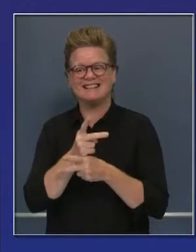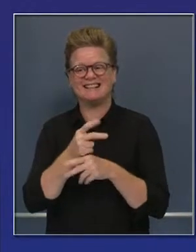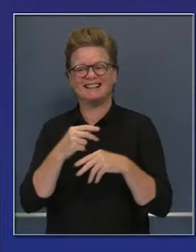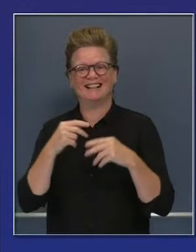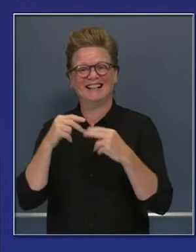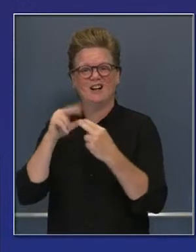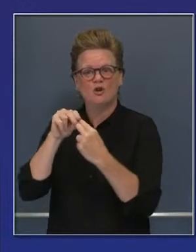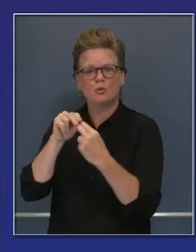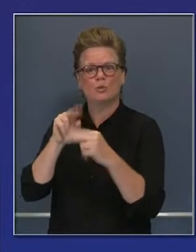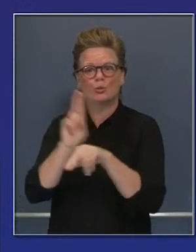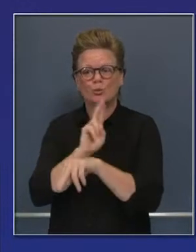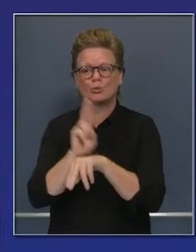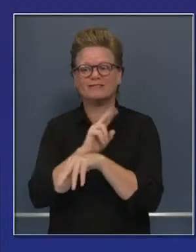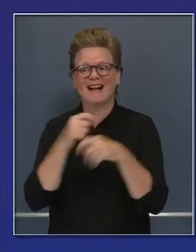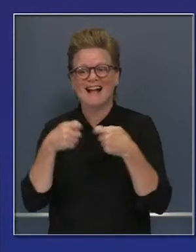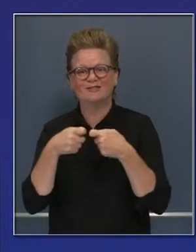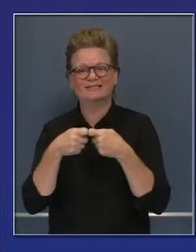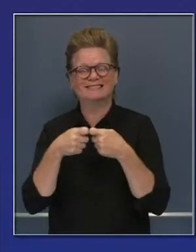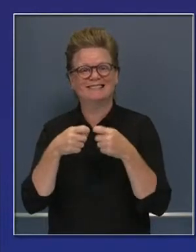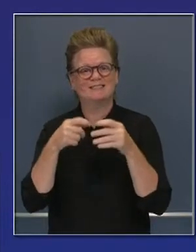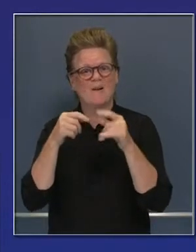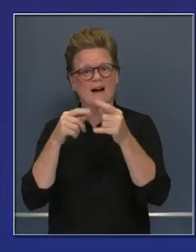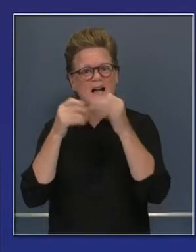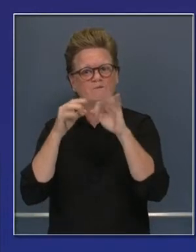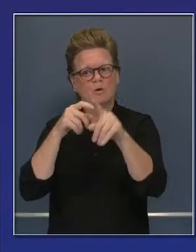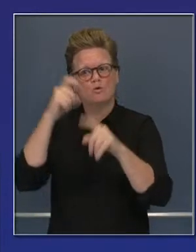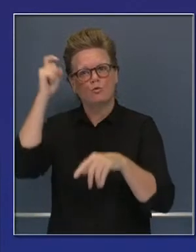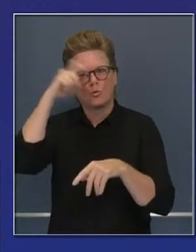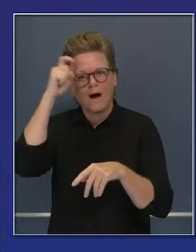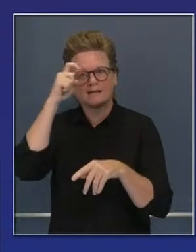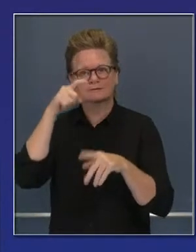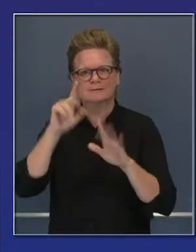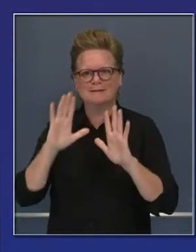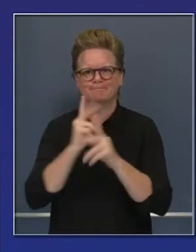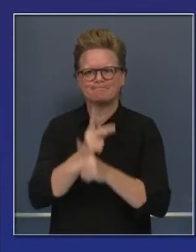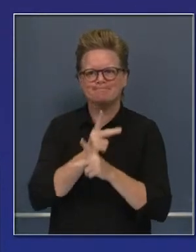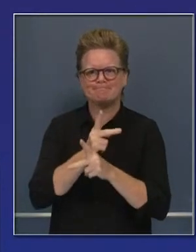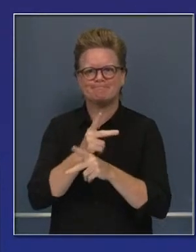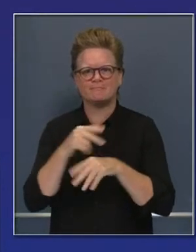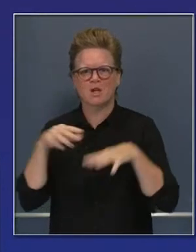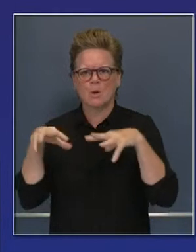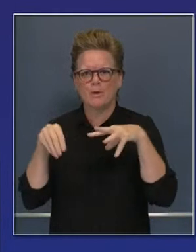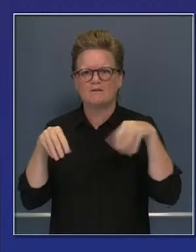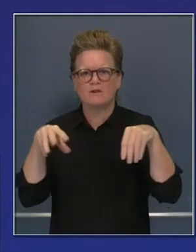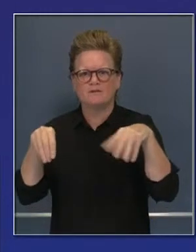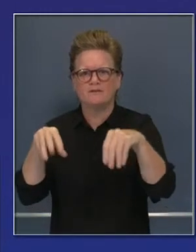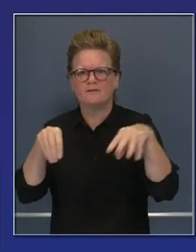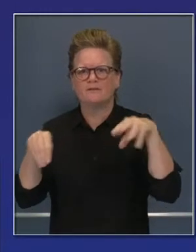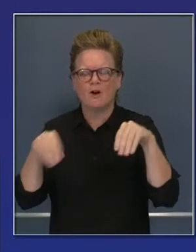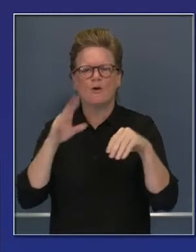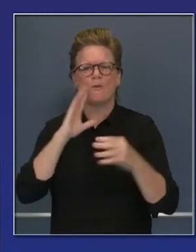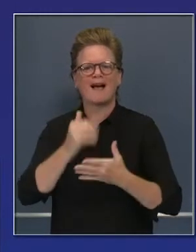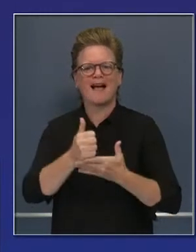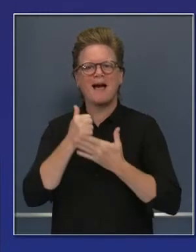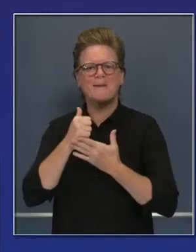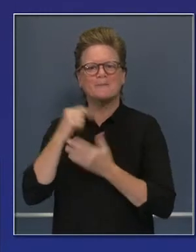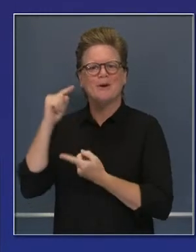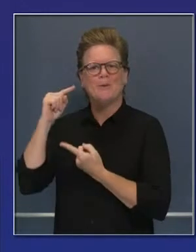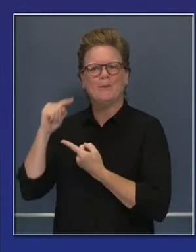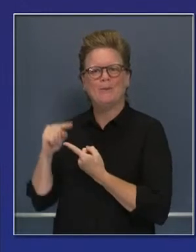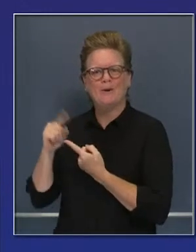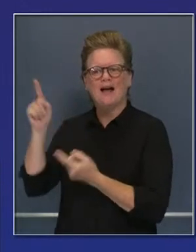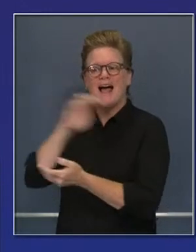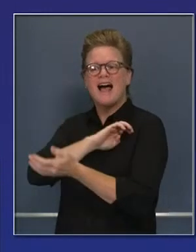energy consumption. We worked with some of our largest IOUs. Those are our independent operators, utility operators,